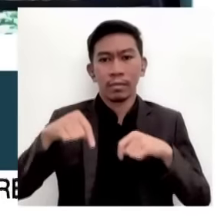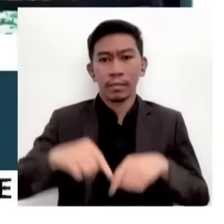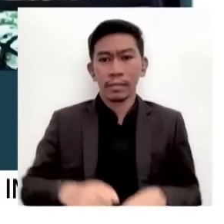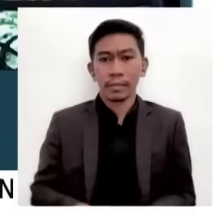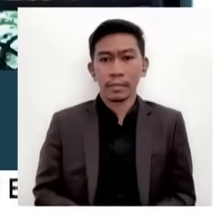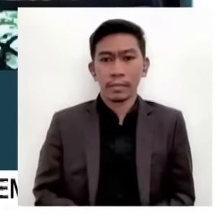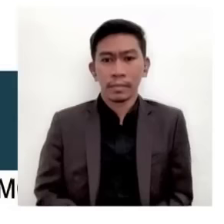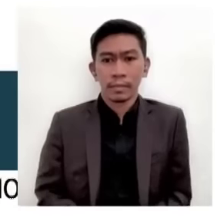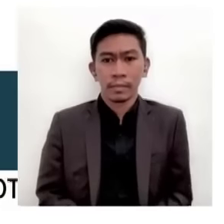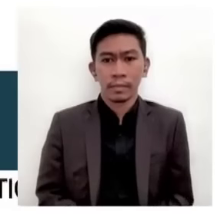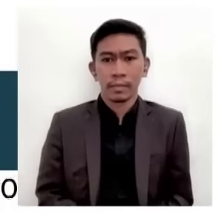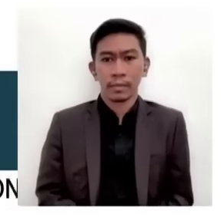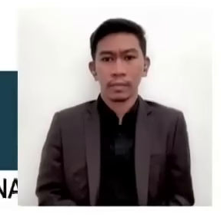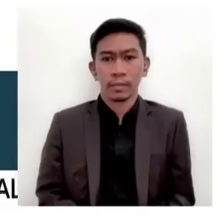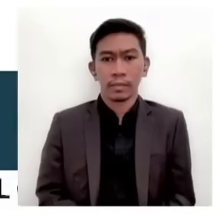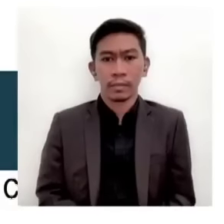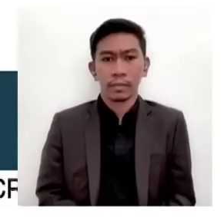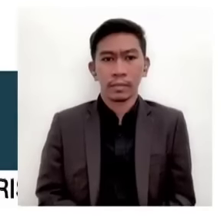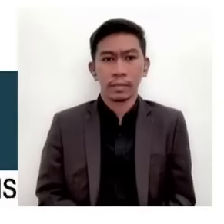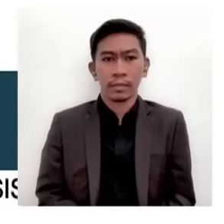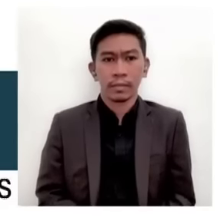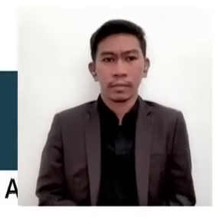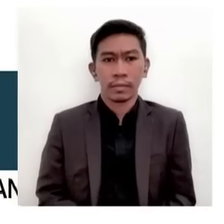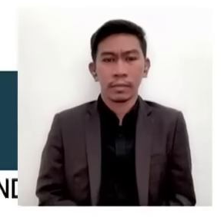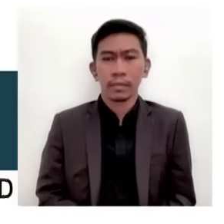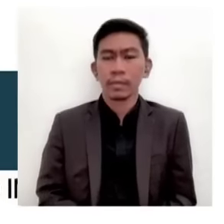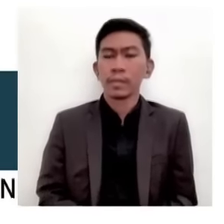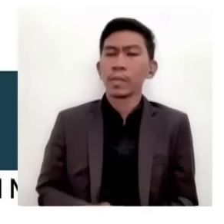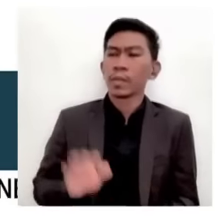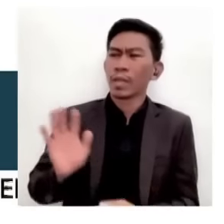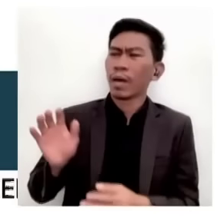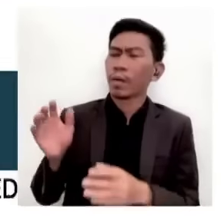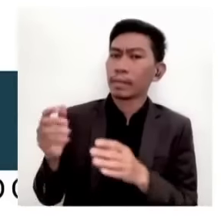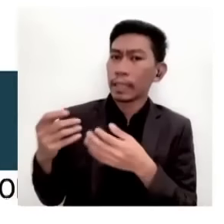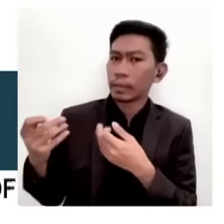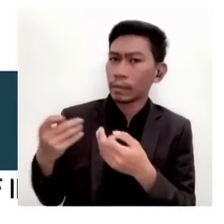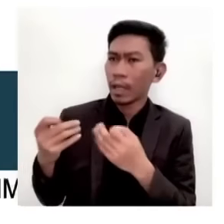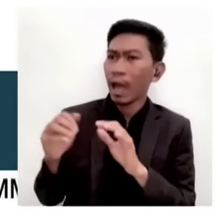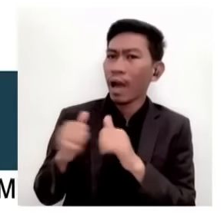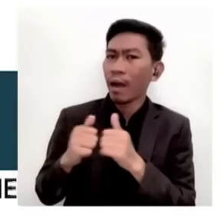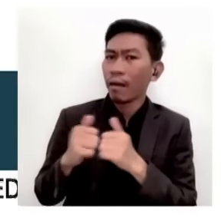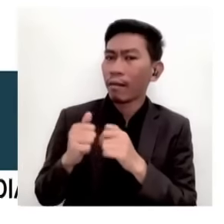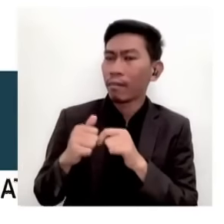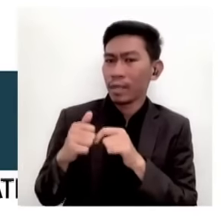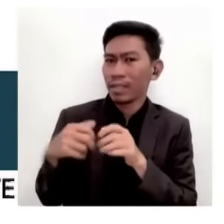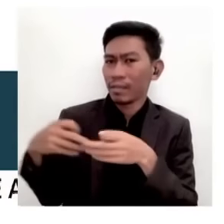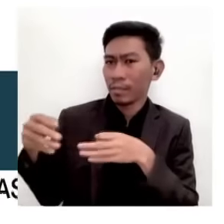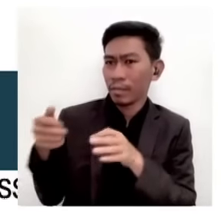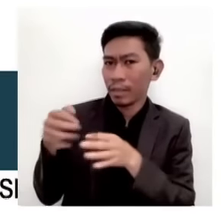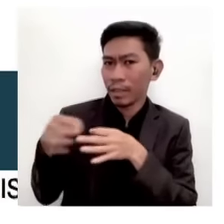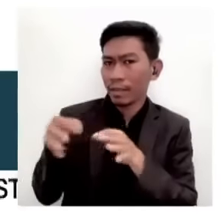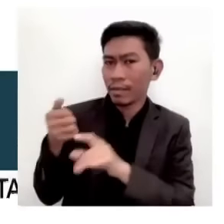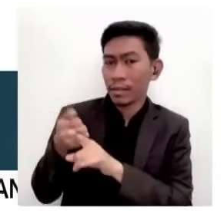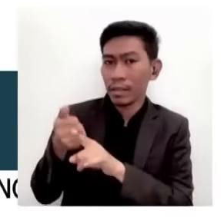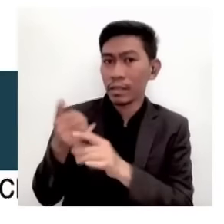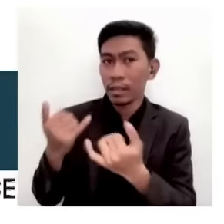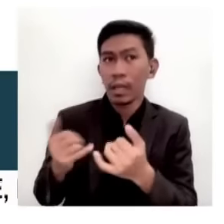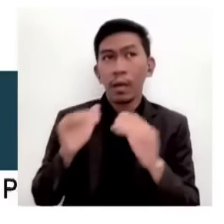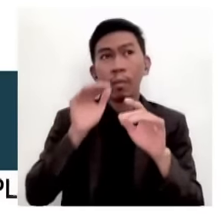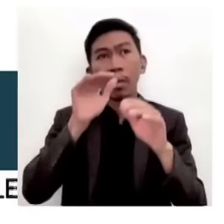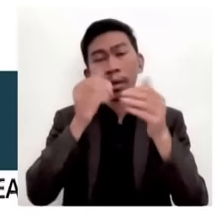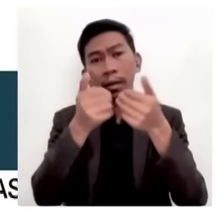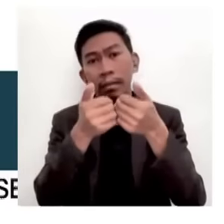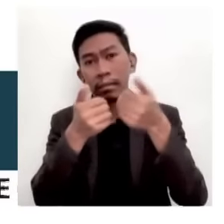How do you defend yourself, Congressman Alvarez, from the observation that this call for Mindanao to secede